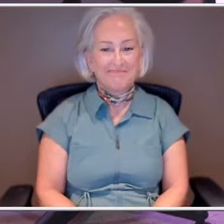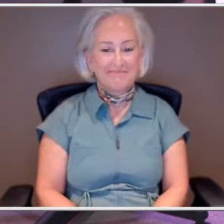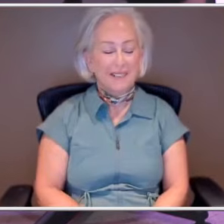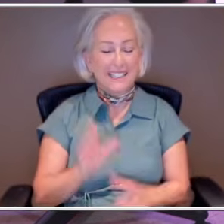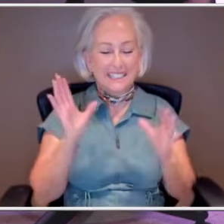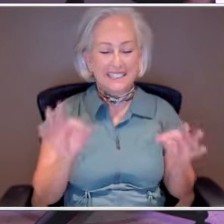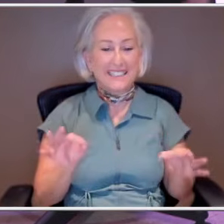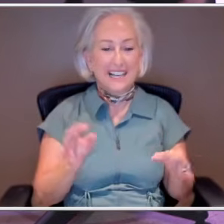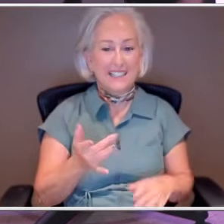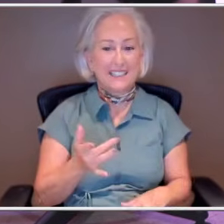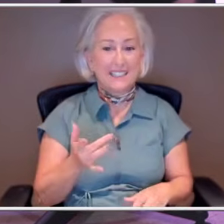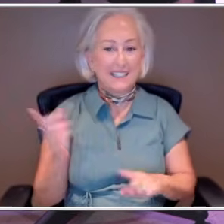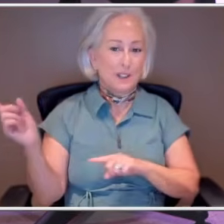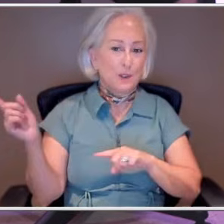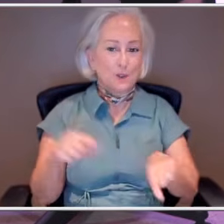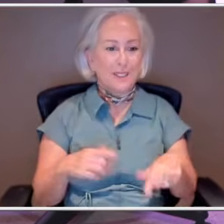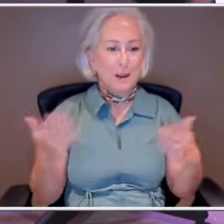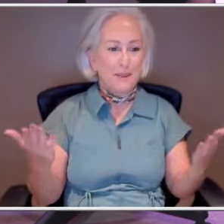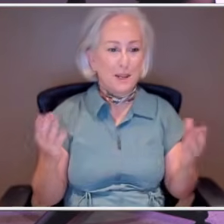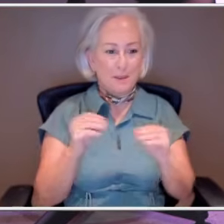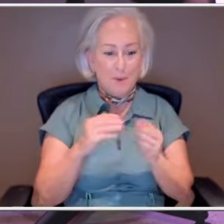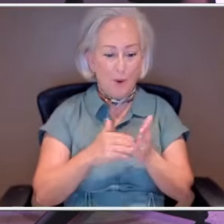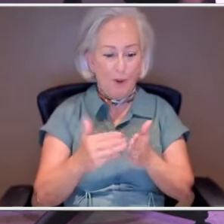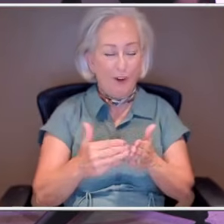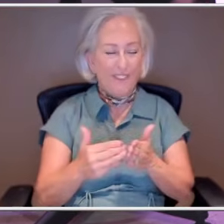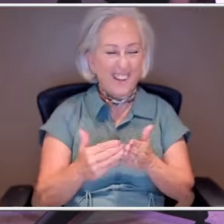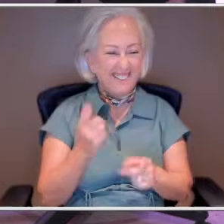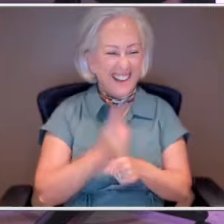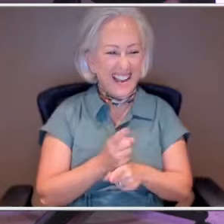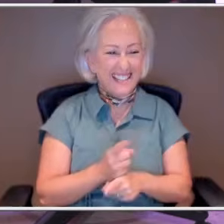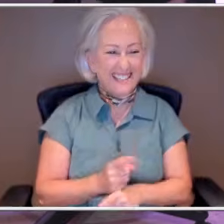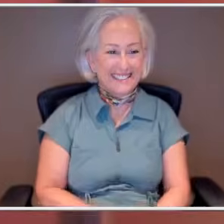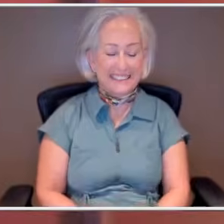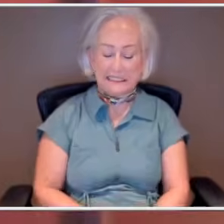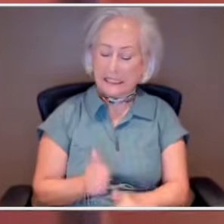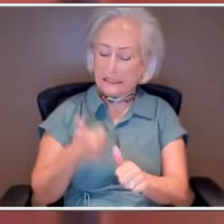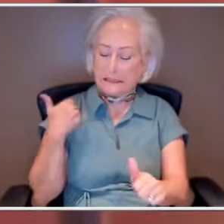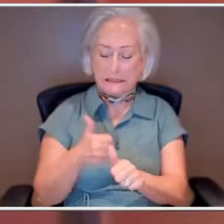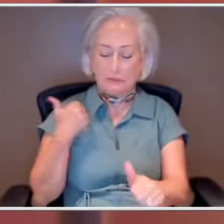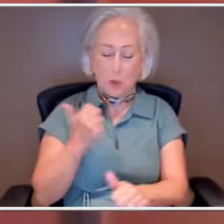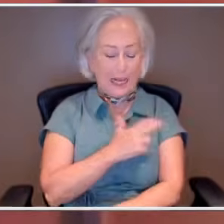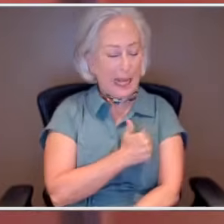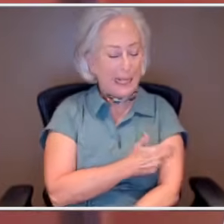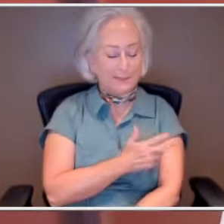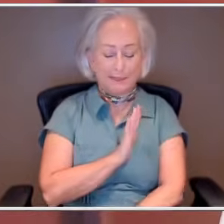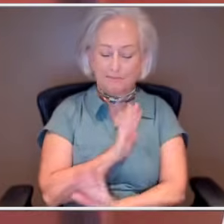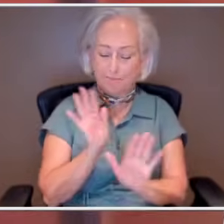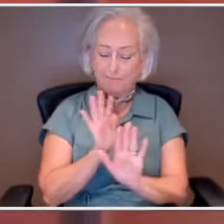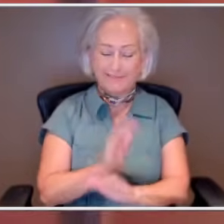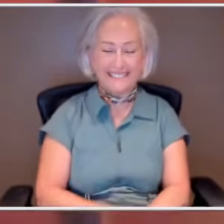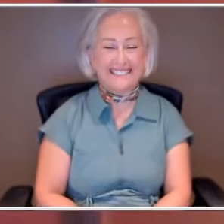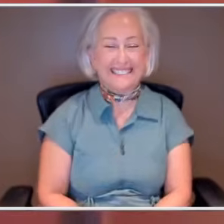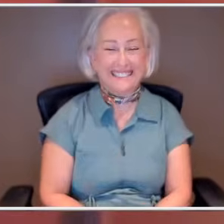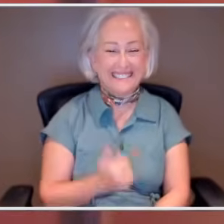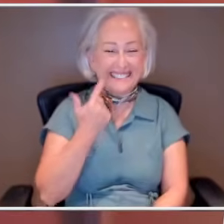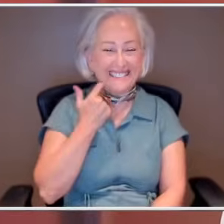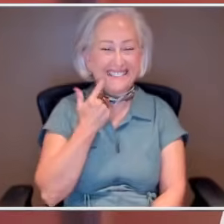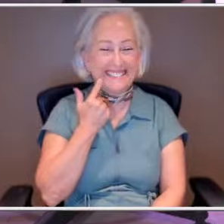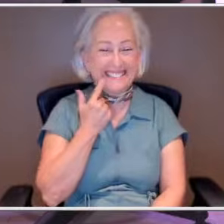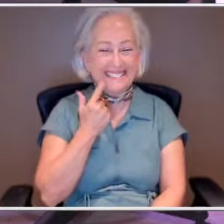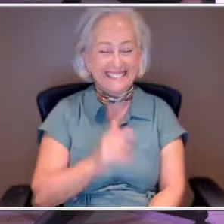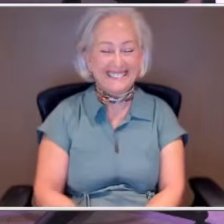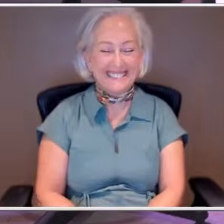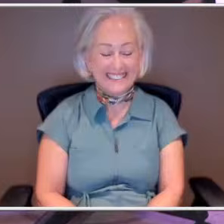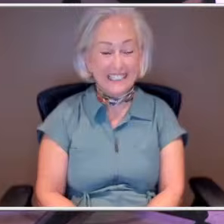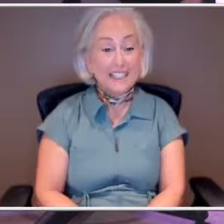the hospital more often or less. I'm trying to stay away from the hospitals, honestly. I get that. Understandable. For